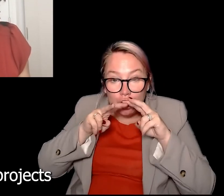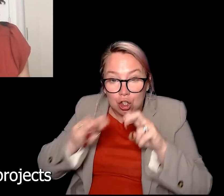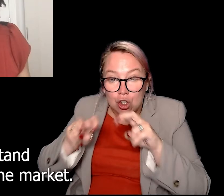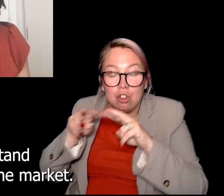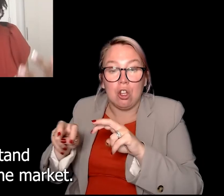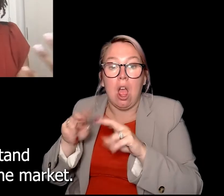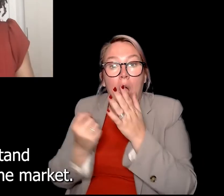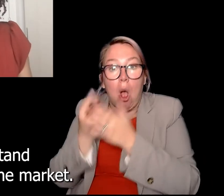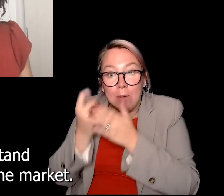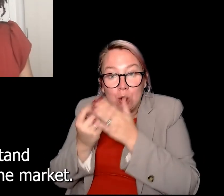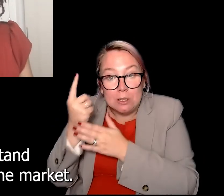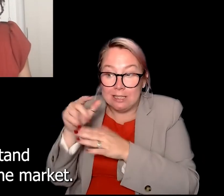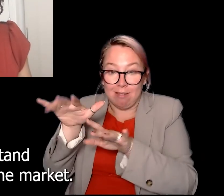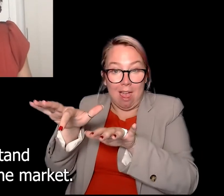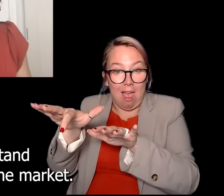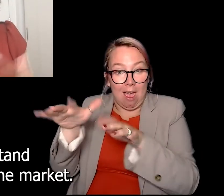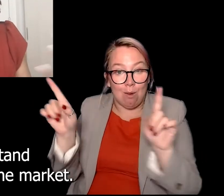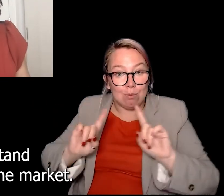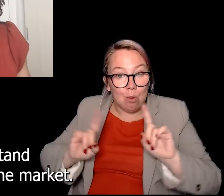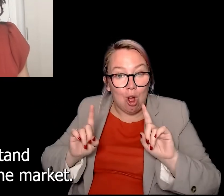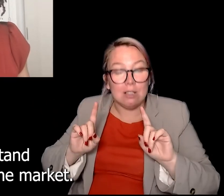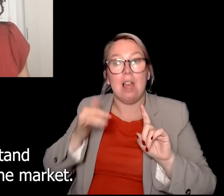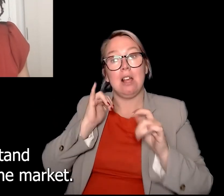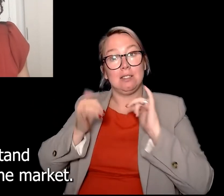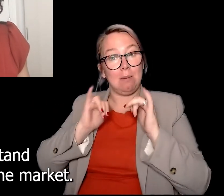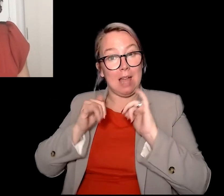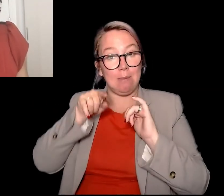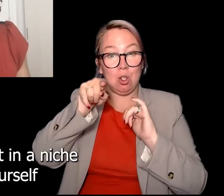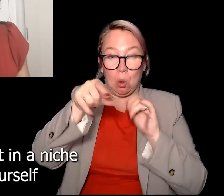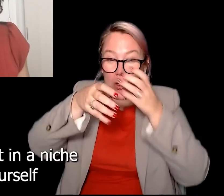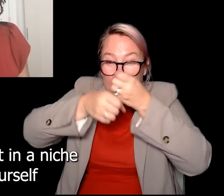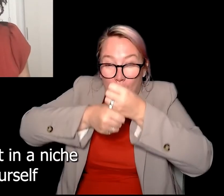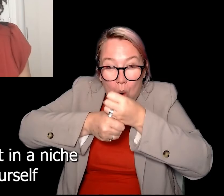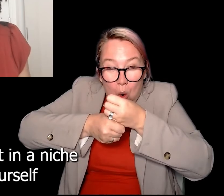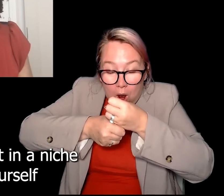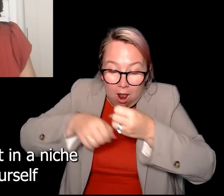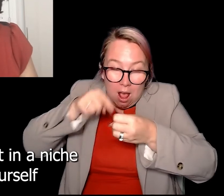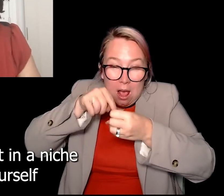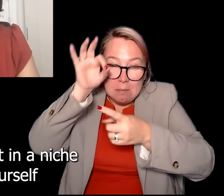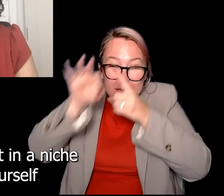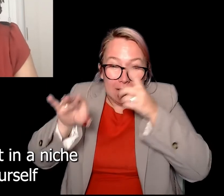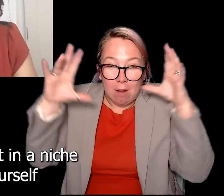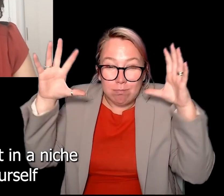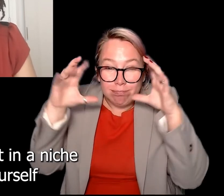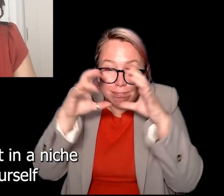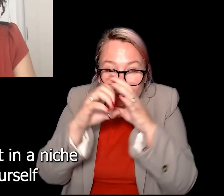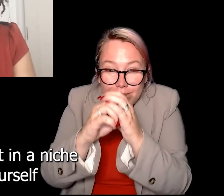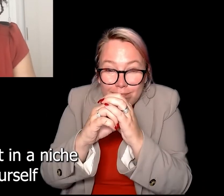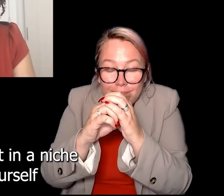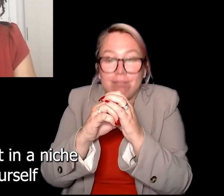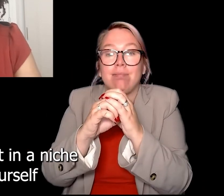stage projects to do research, to understand what are the opportunities in the market. Sometimes you do want to start in a niche and